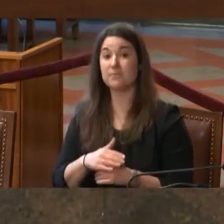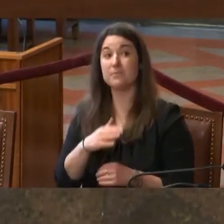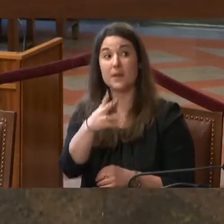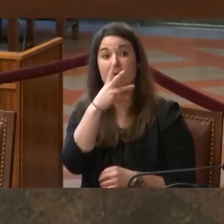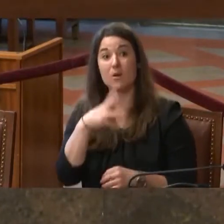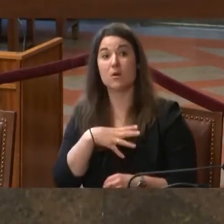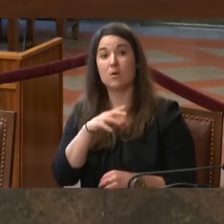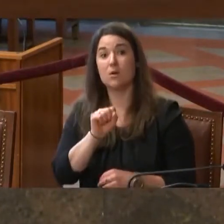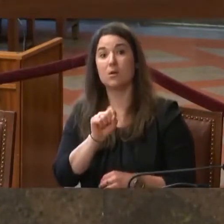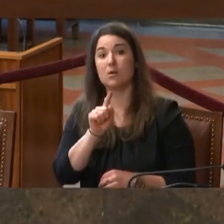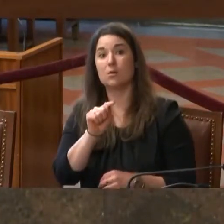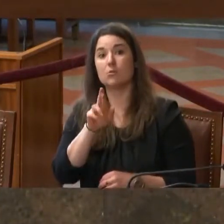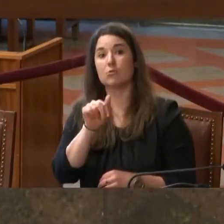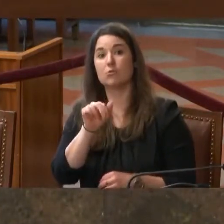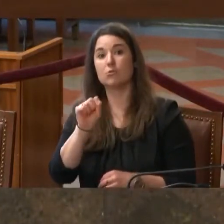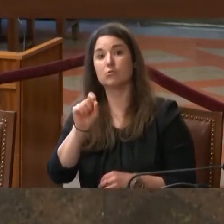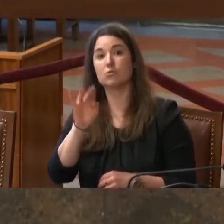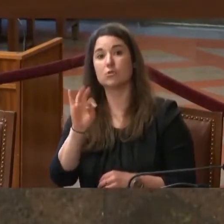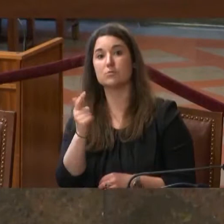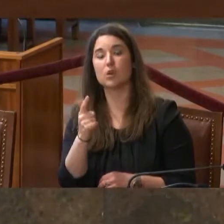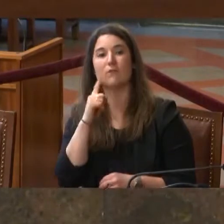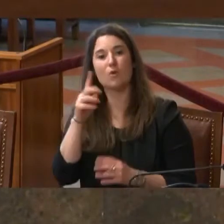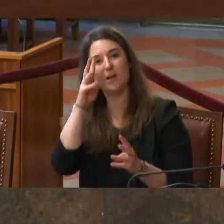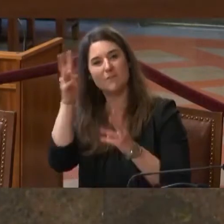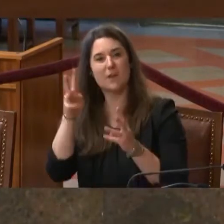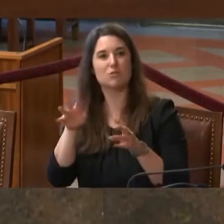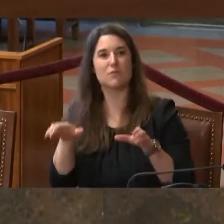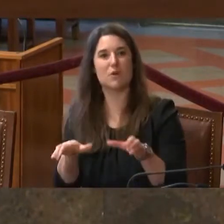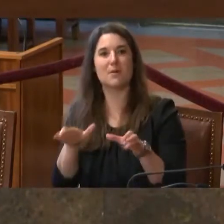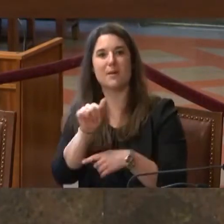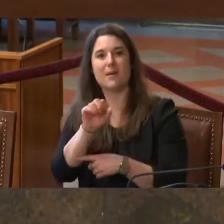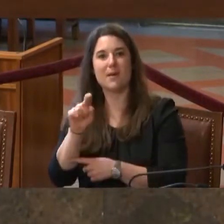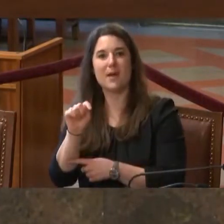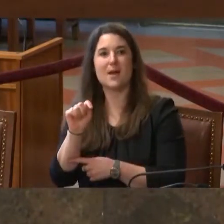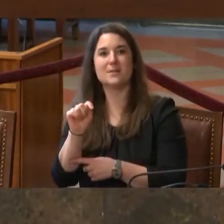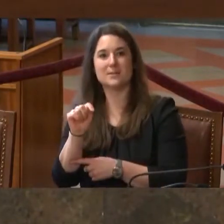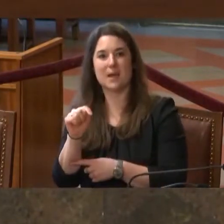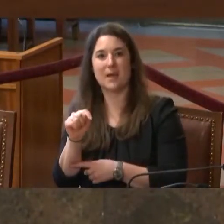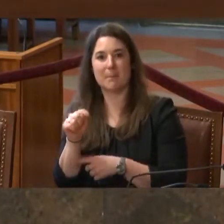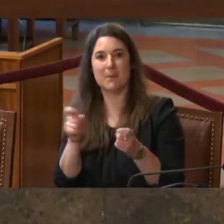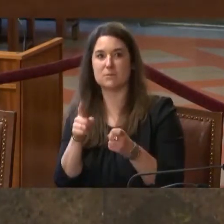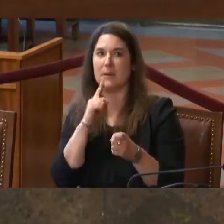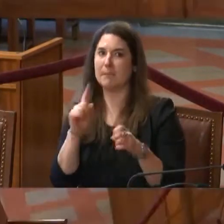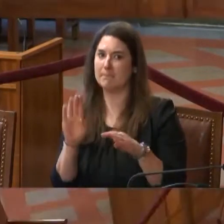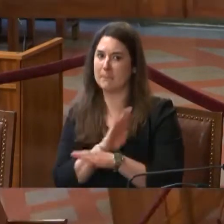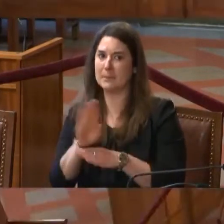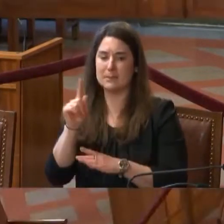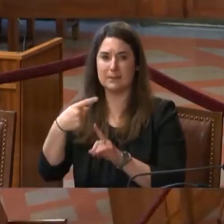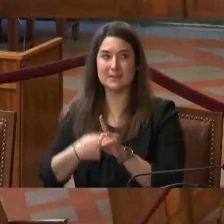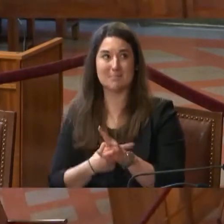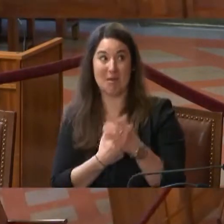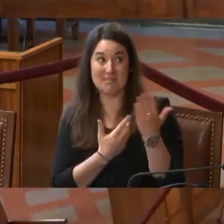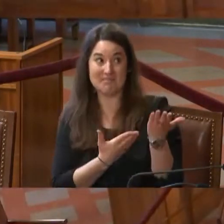Councilwoman Strasburger, Chair of Innovation, Performance, and Asset Management, which has been a very busy committee this month.